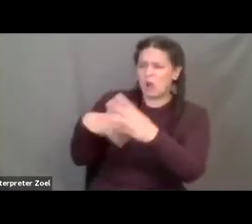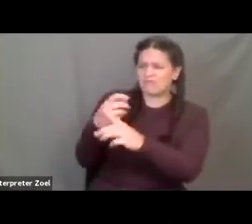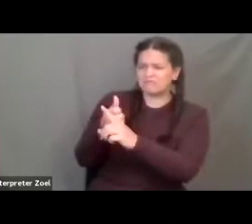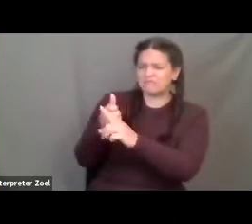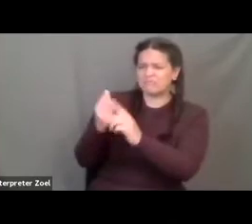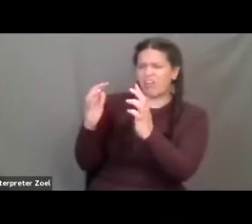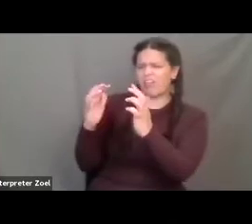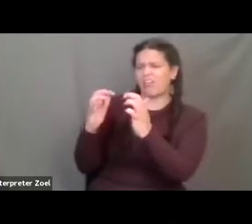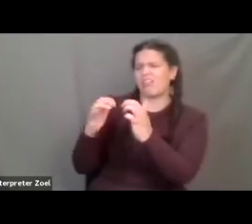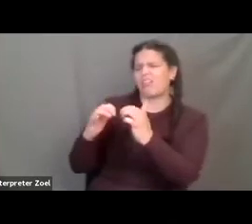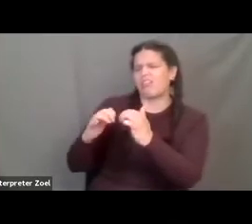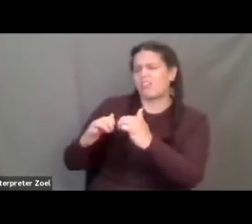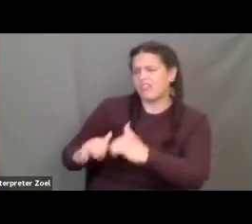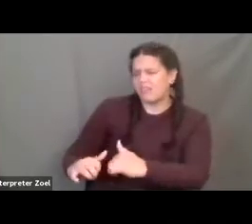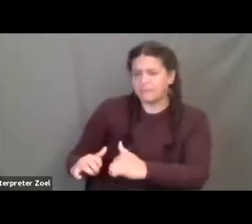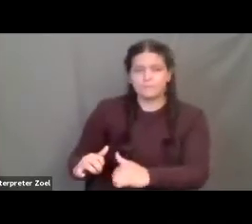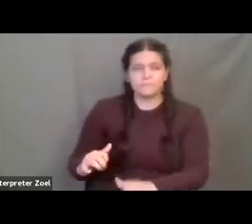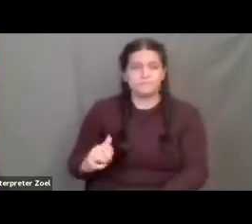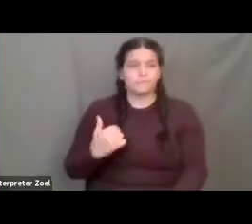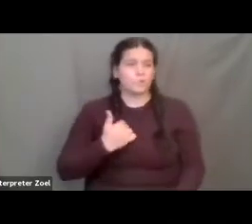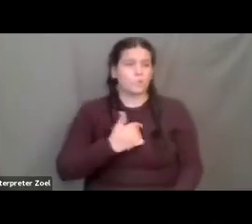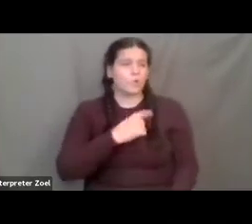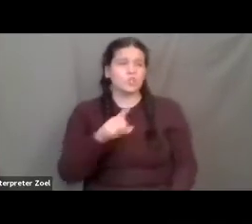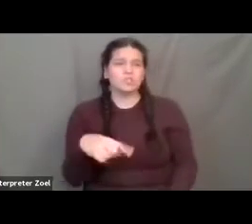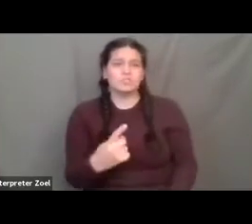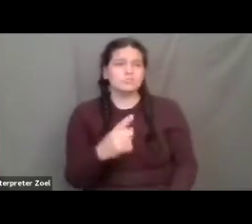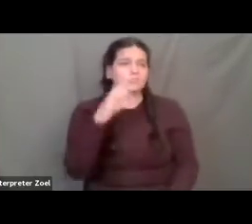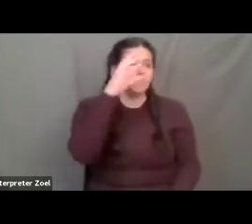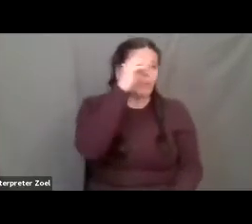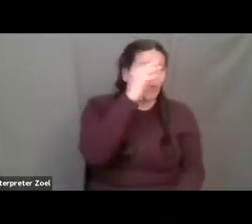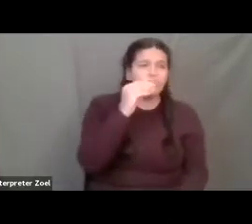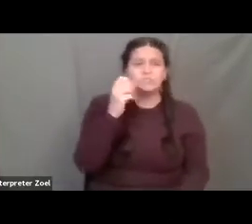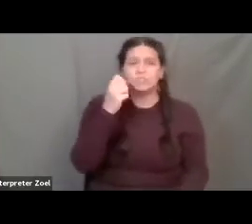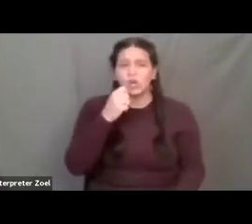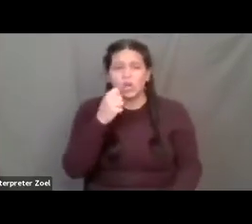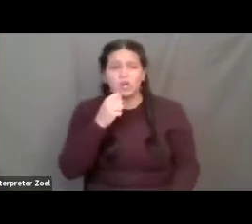just boys, we're just girls.